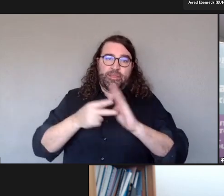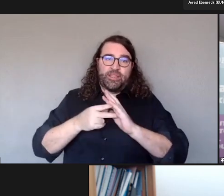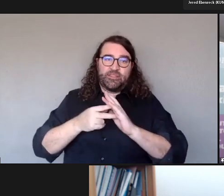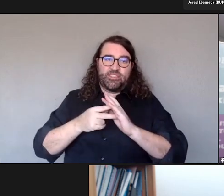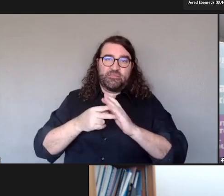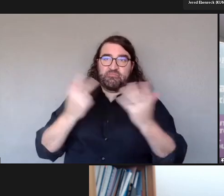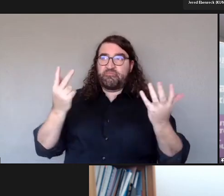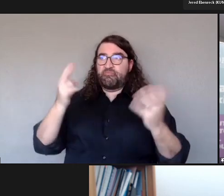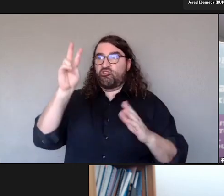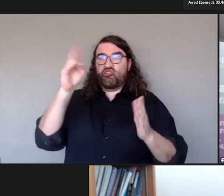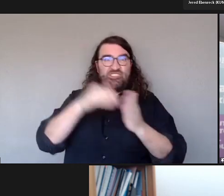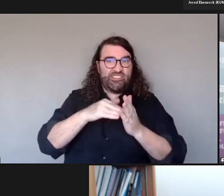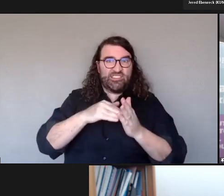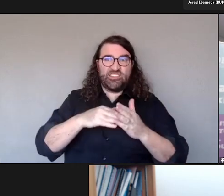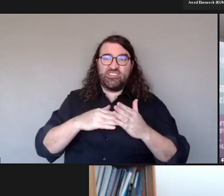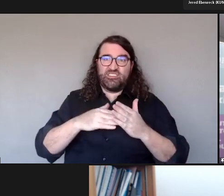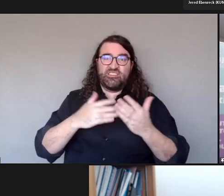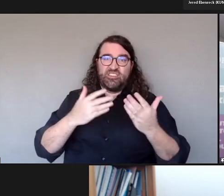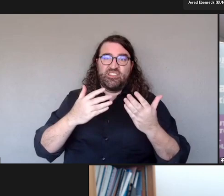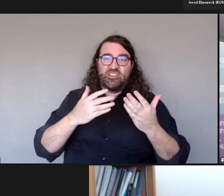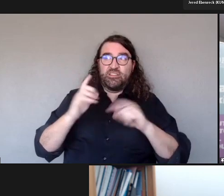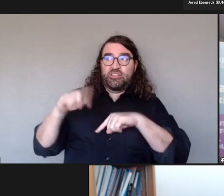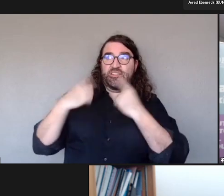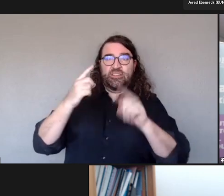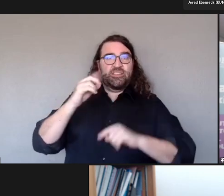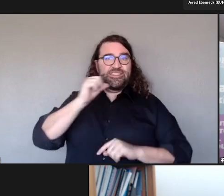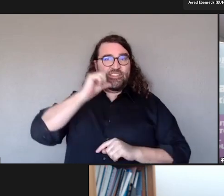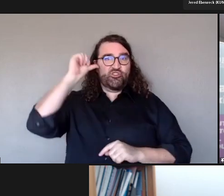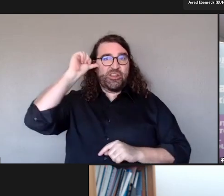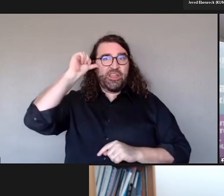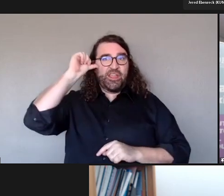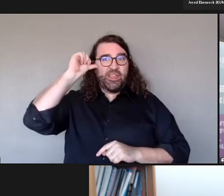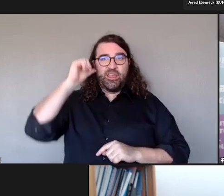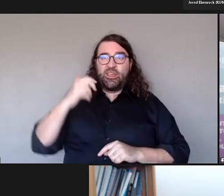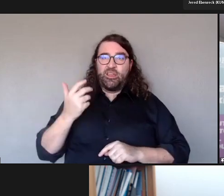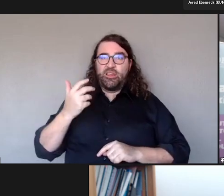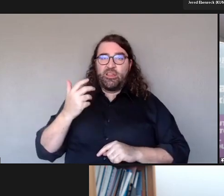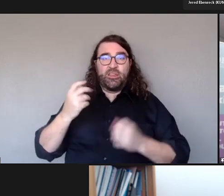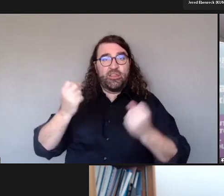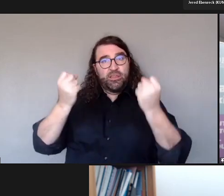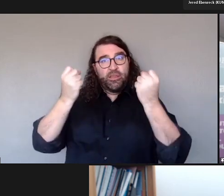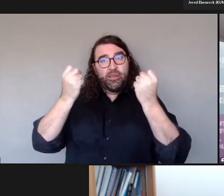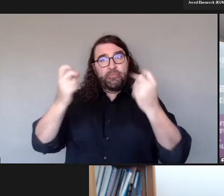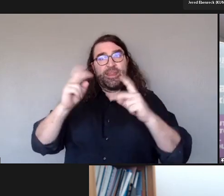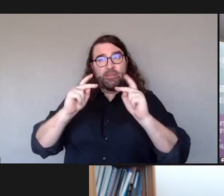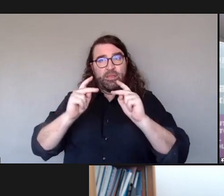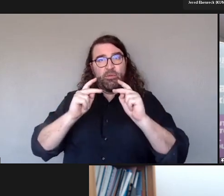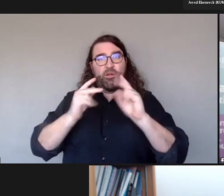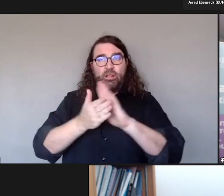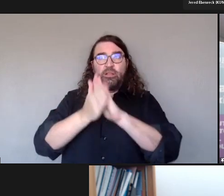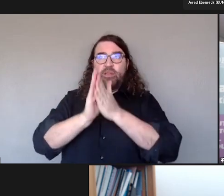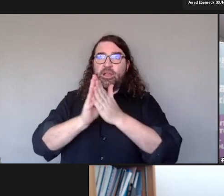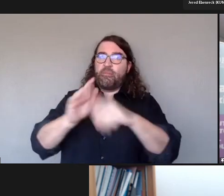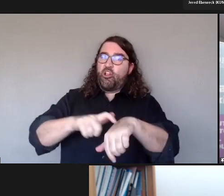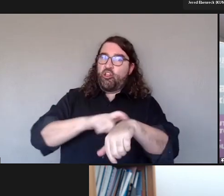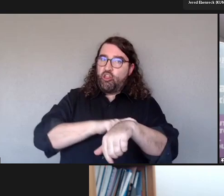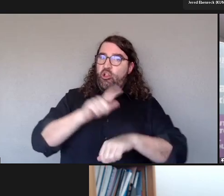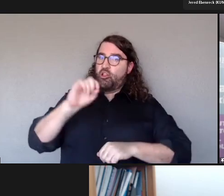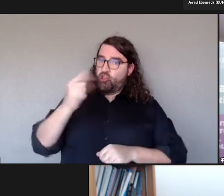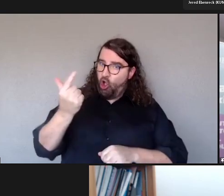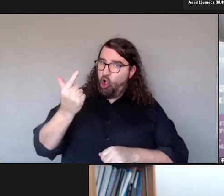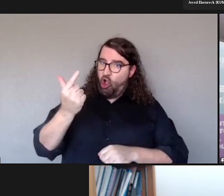2K cases yesterday. And we're talking about a lot of people getting long COVID. So how is the